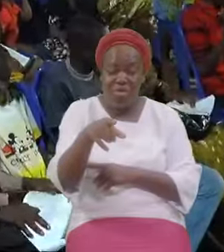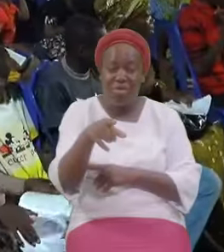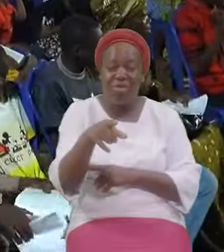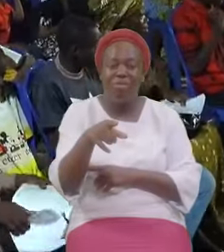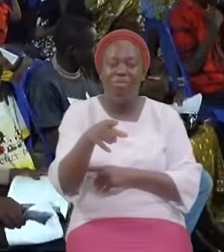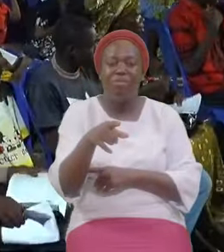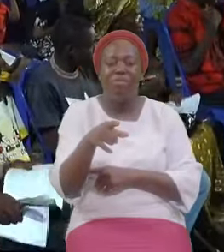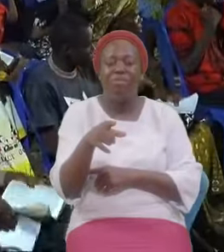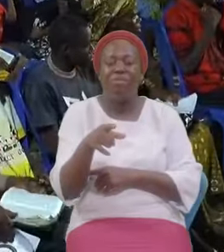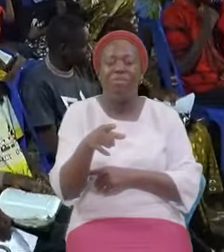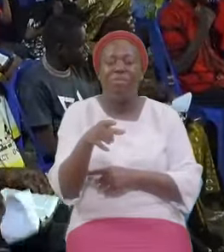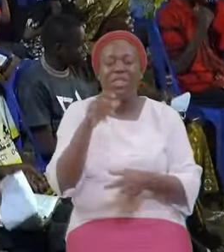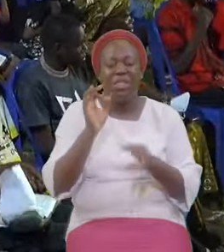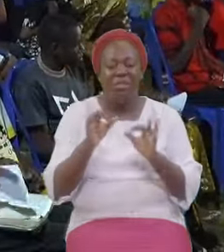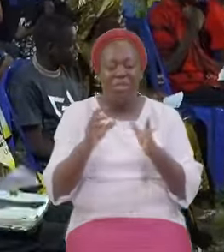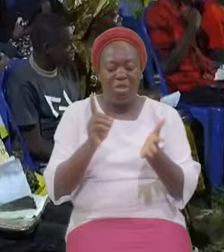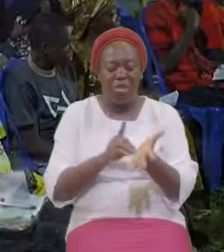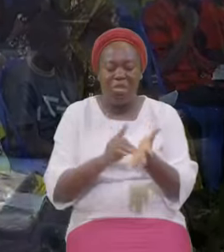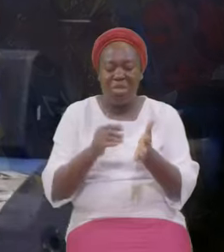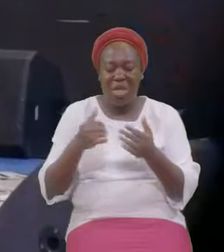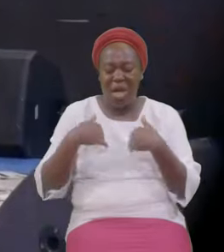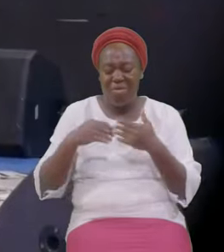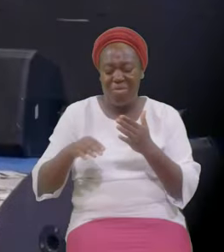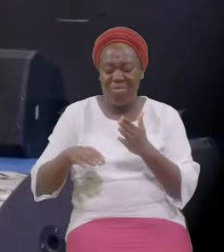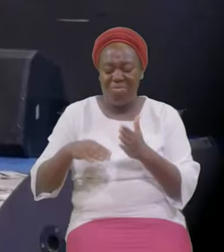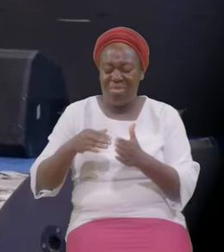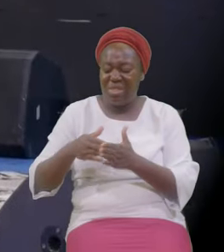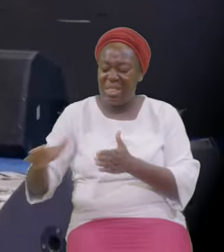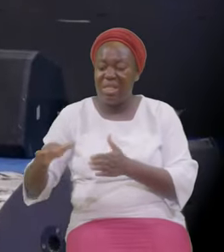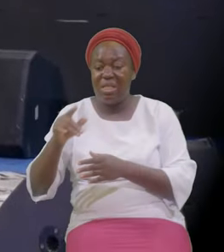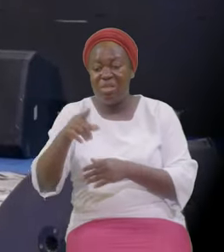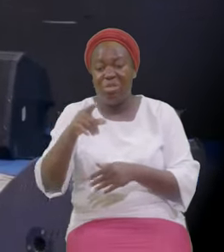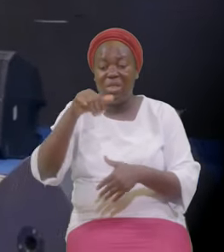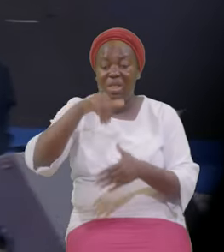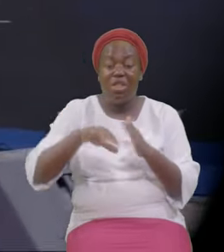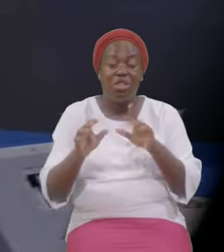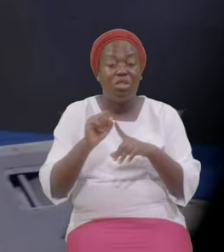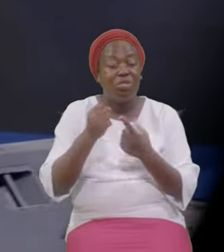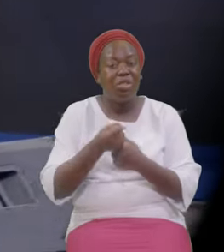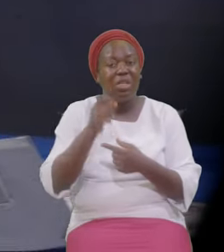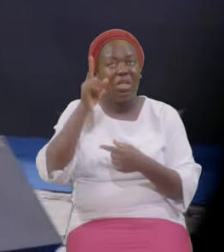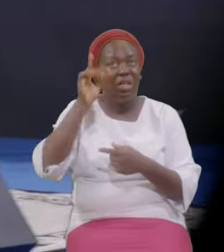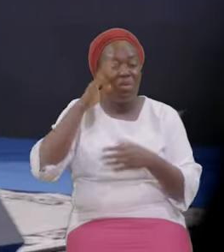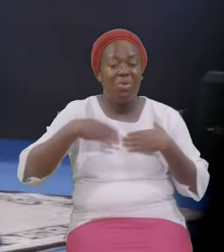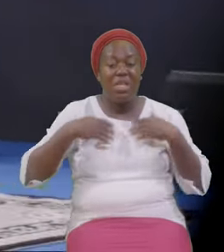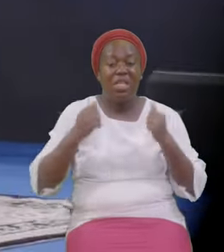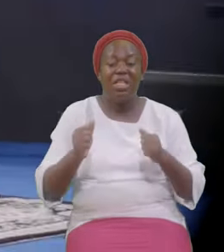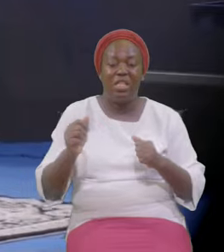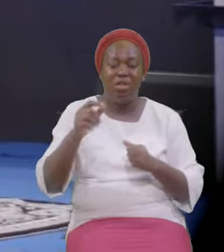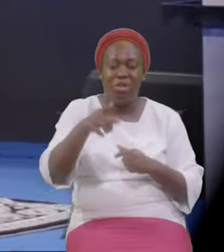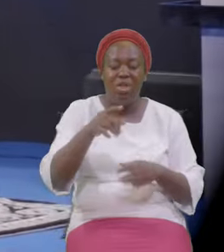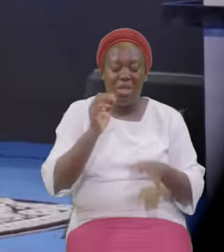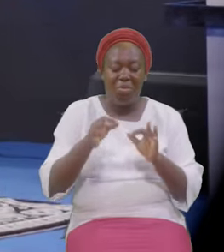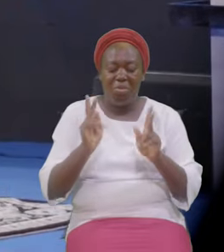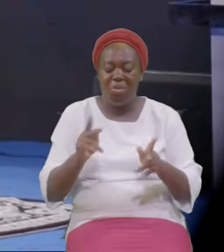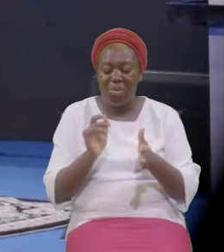have rejected you in your case, He will heal you. If the people who are helping, they say,